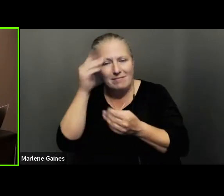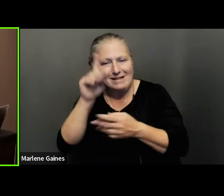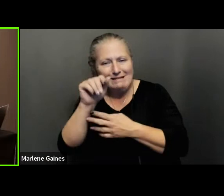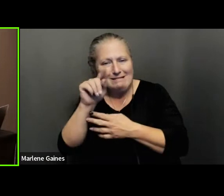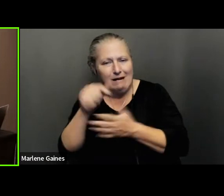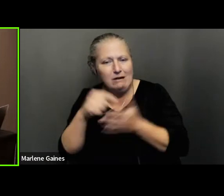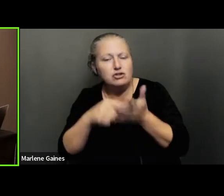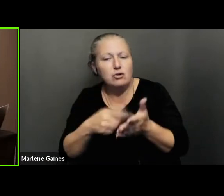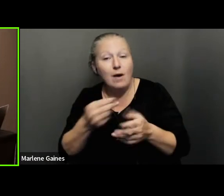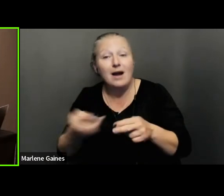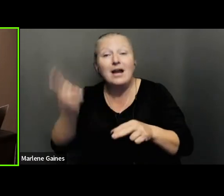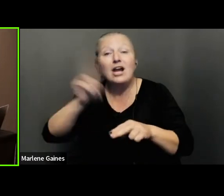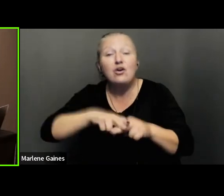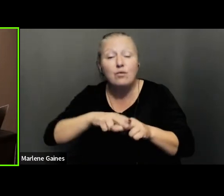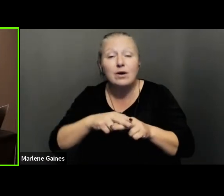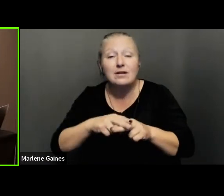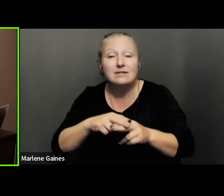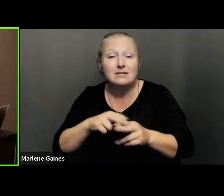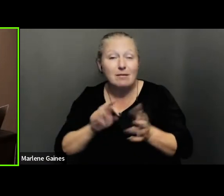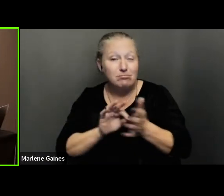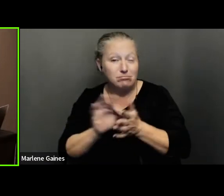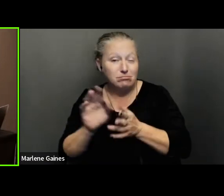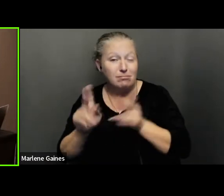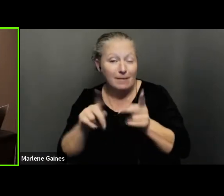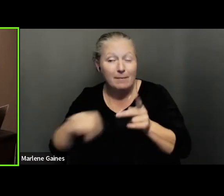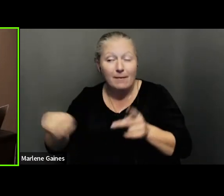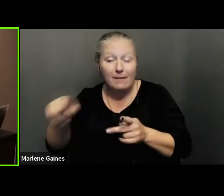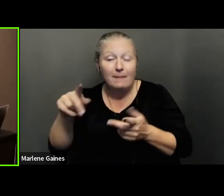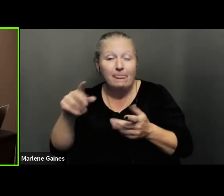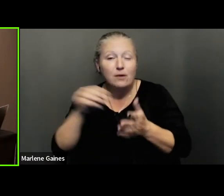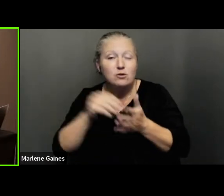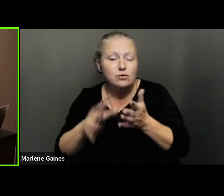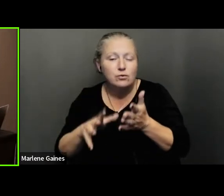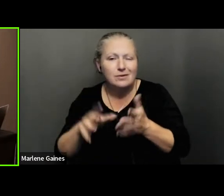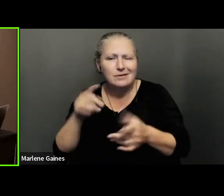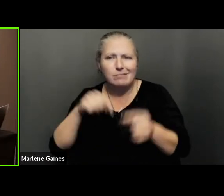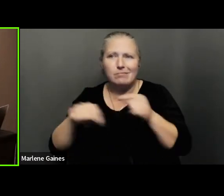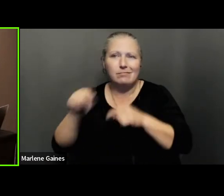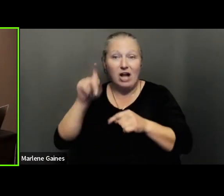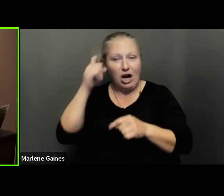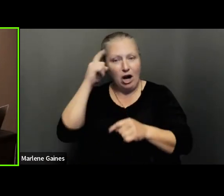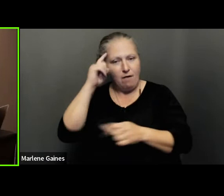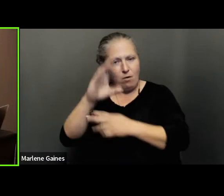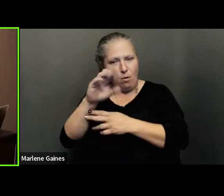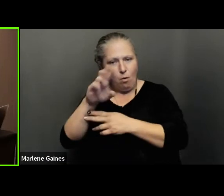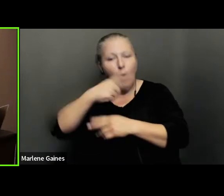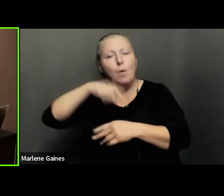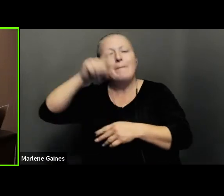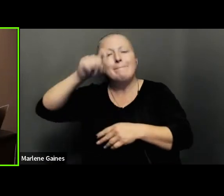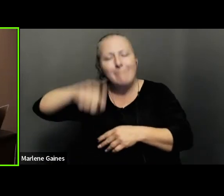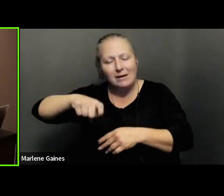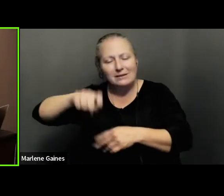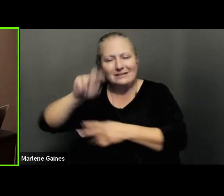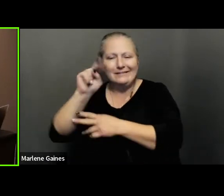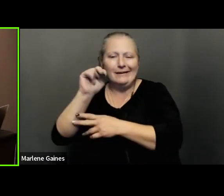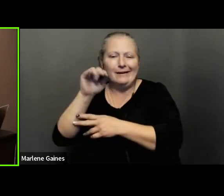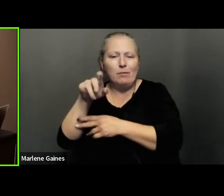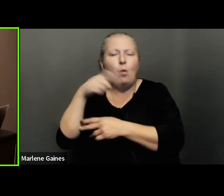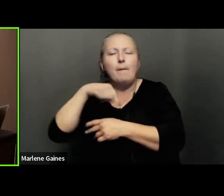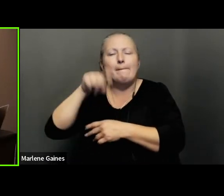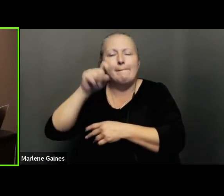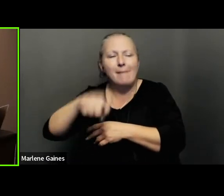the increase in population. And this goes back to the governance score. We have to be nimble. We have